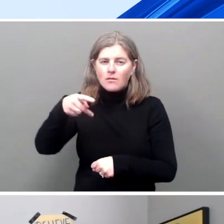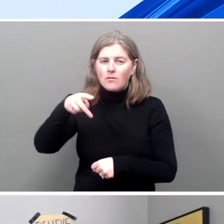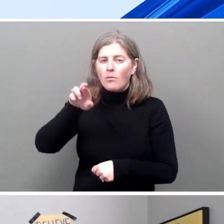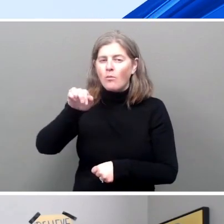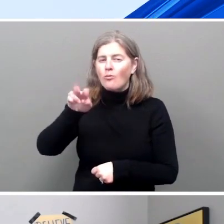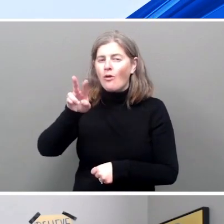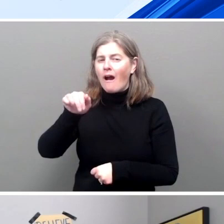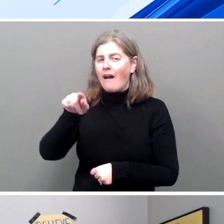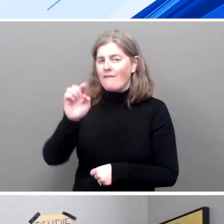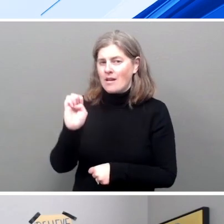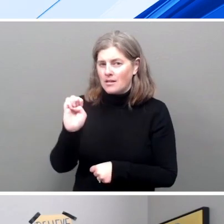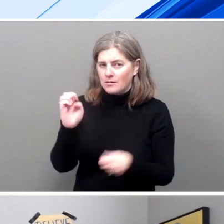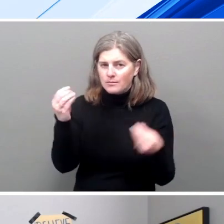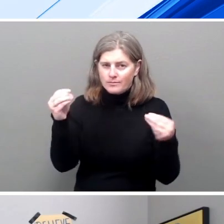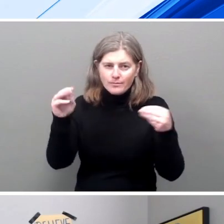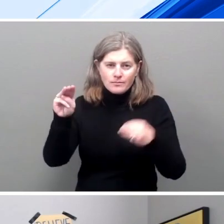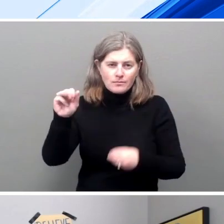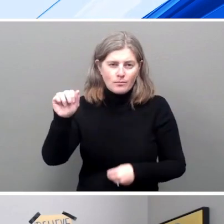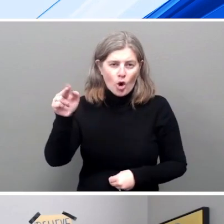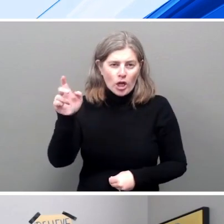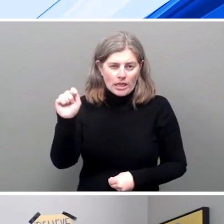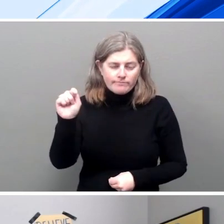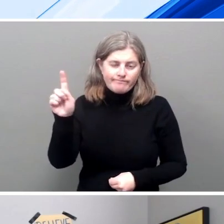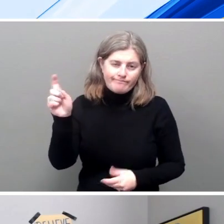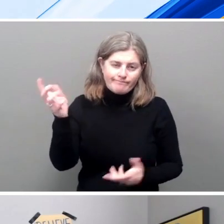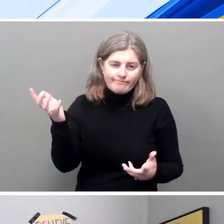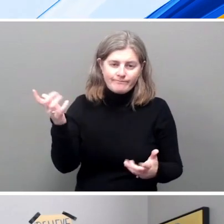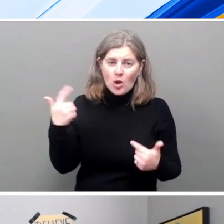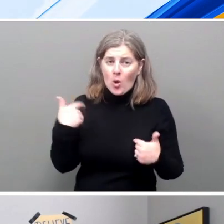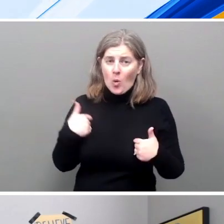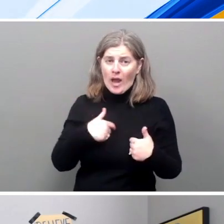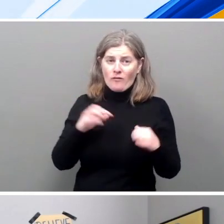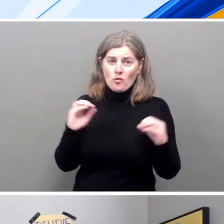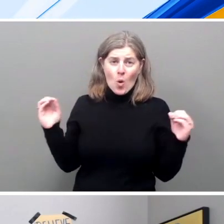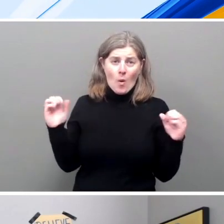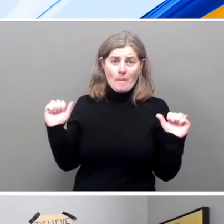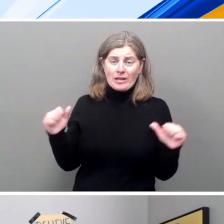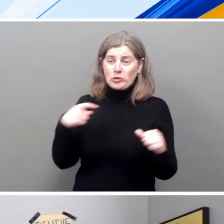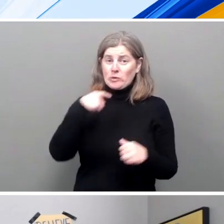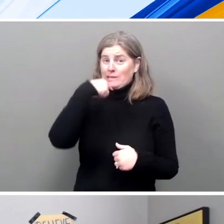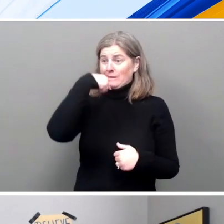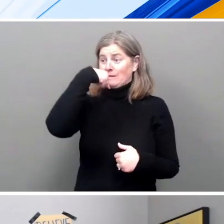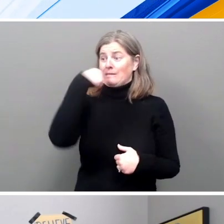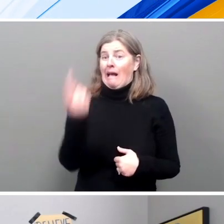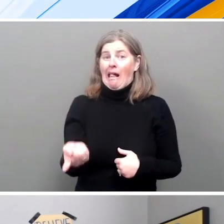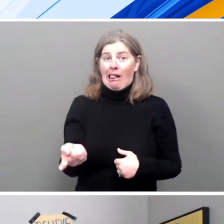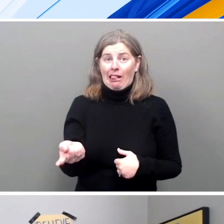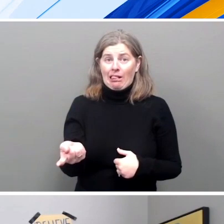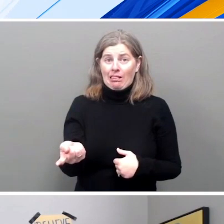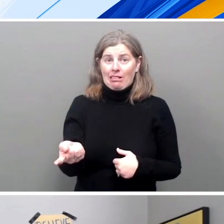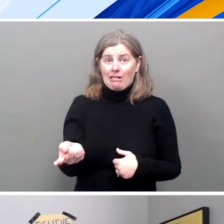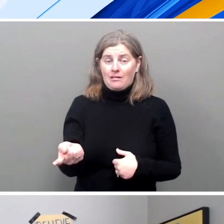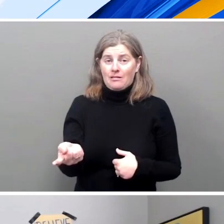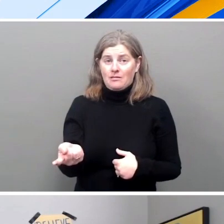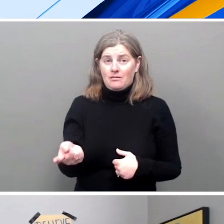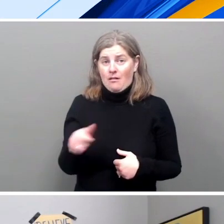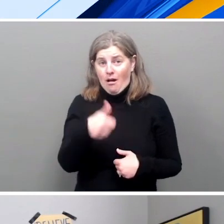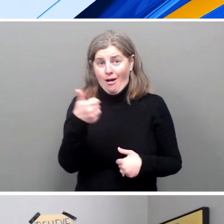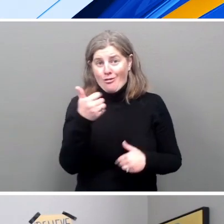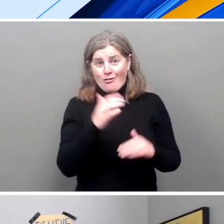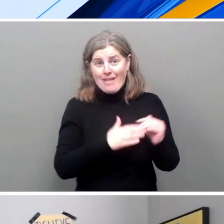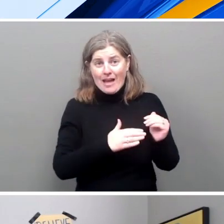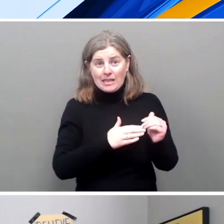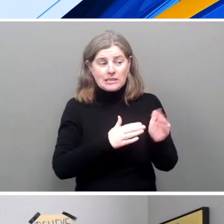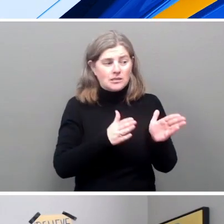Okay, and so we don't have the ability to tell almost anybody other than the